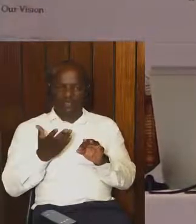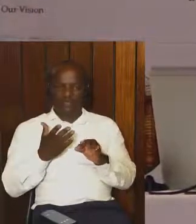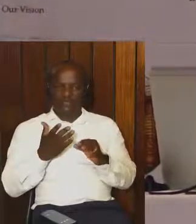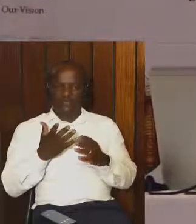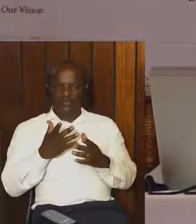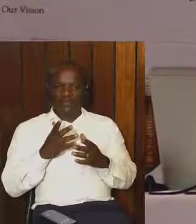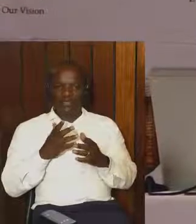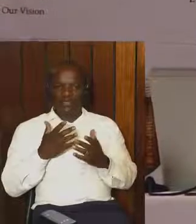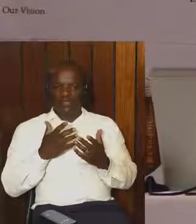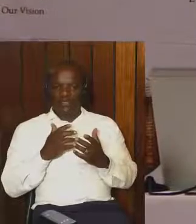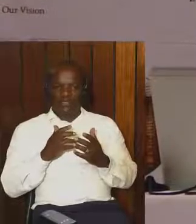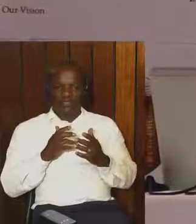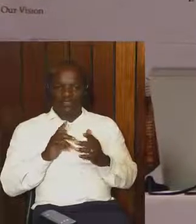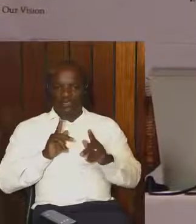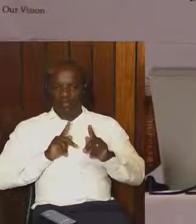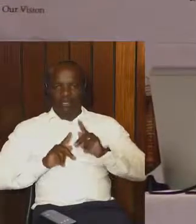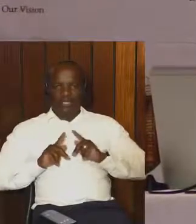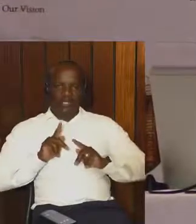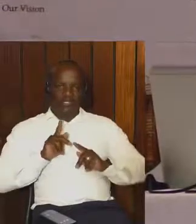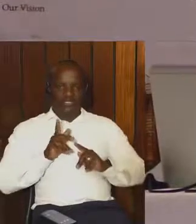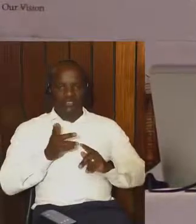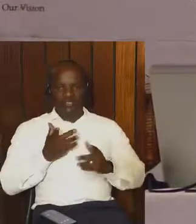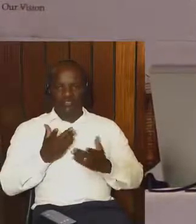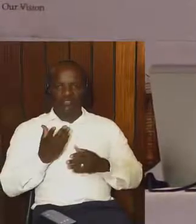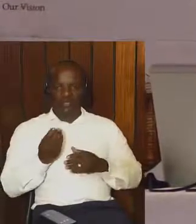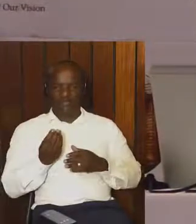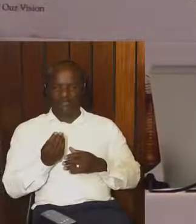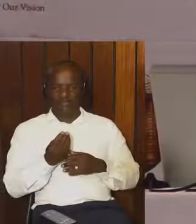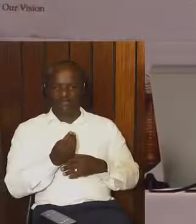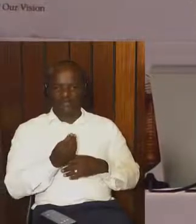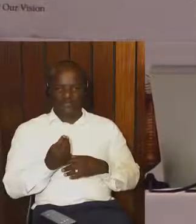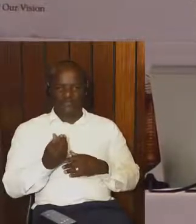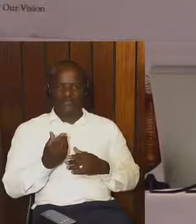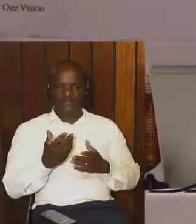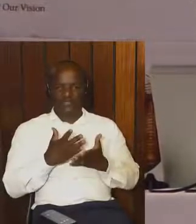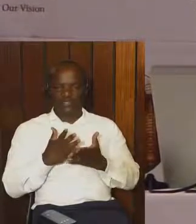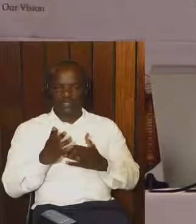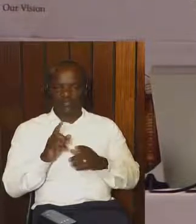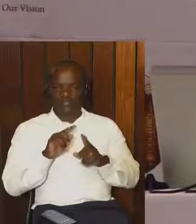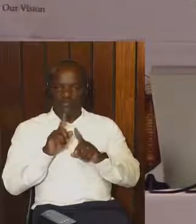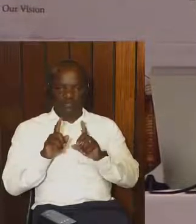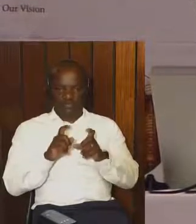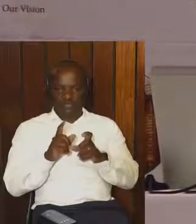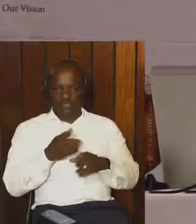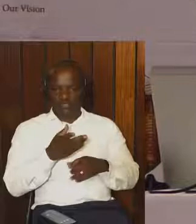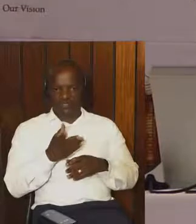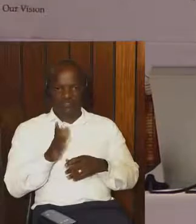passion with which some of them have been, the questions have been asked. And